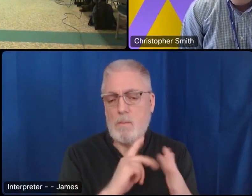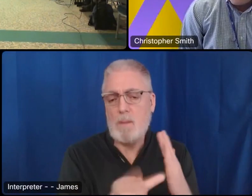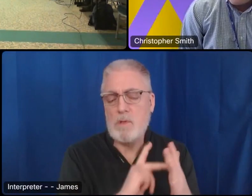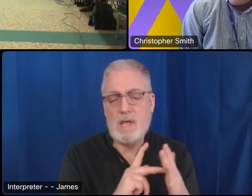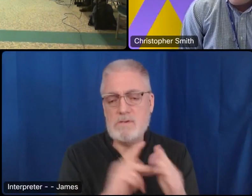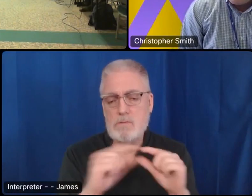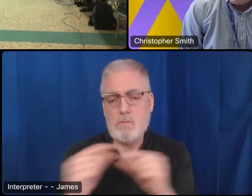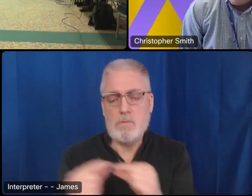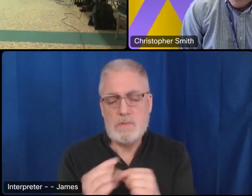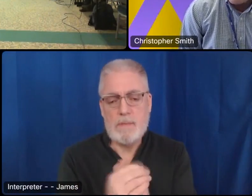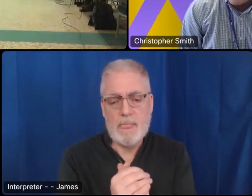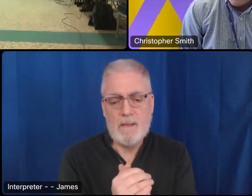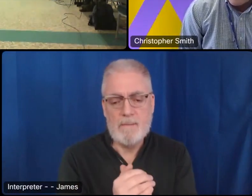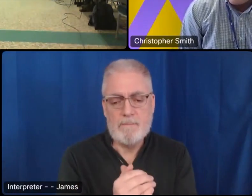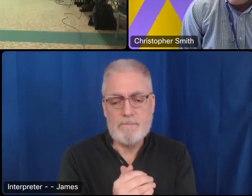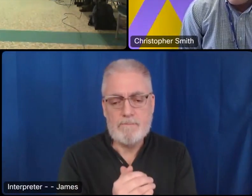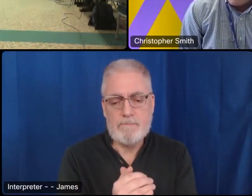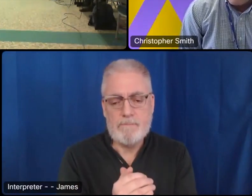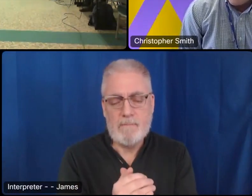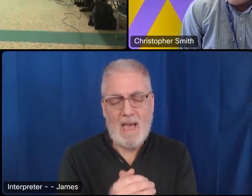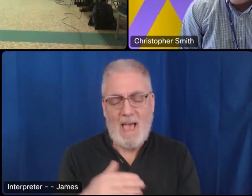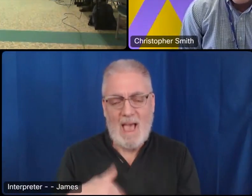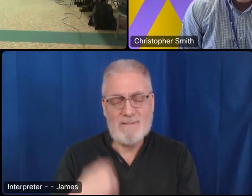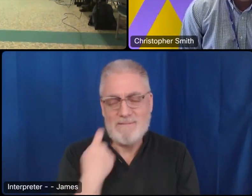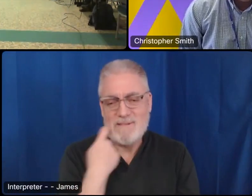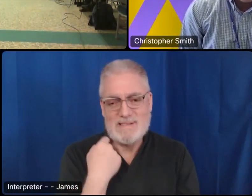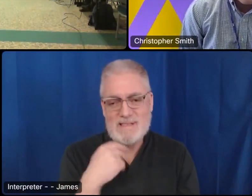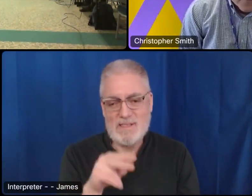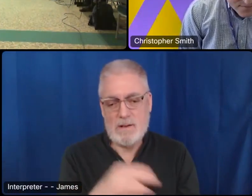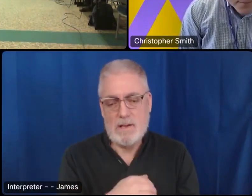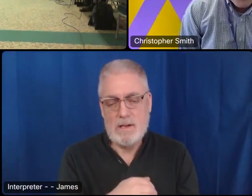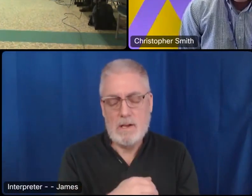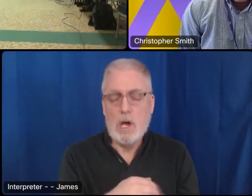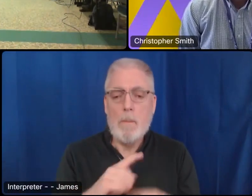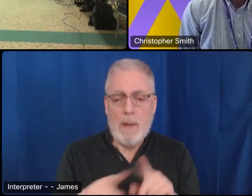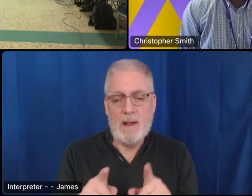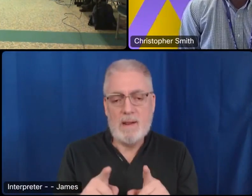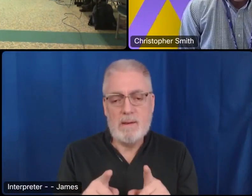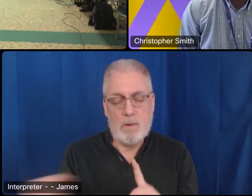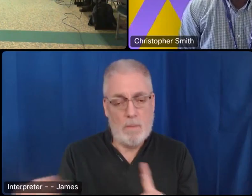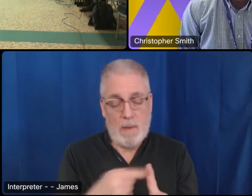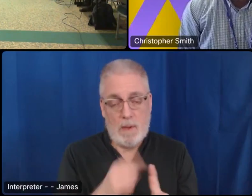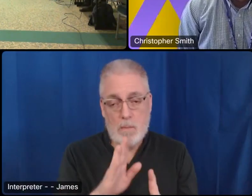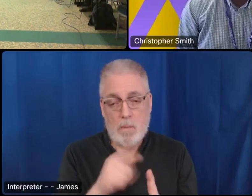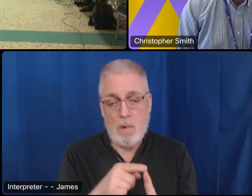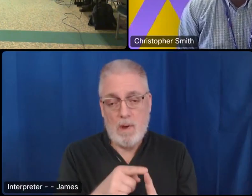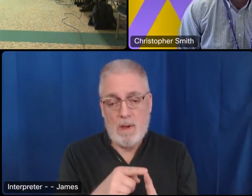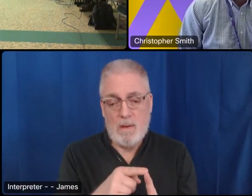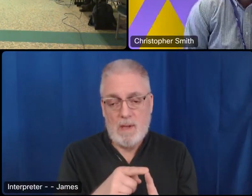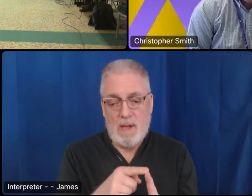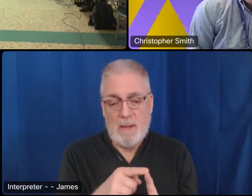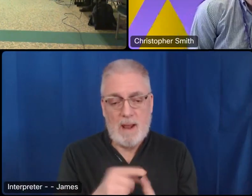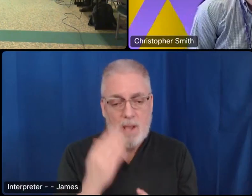think I think it would make sense, given that it's not thousands of